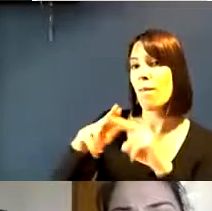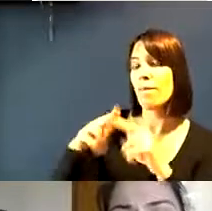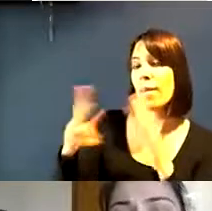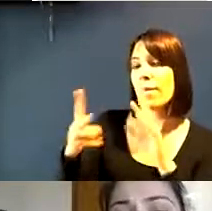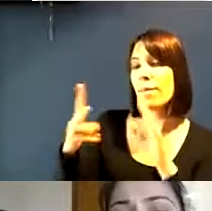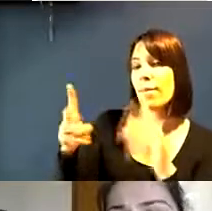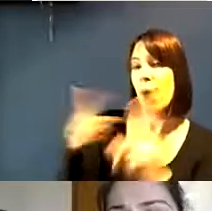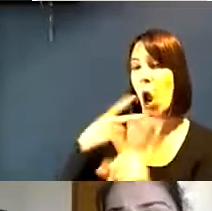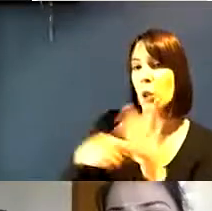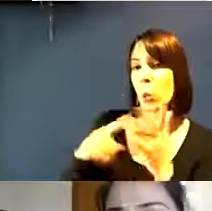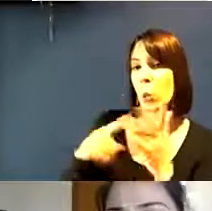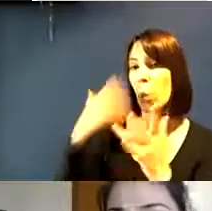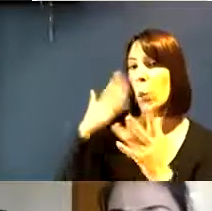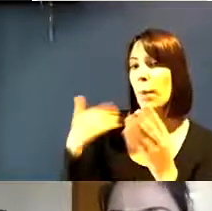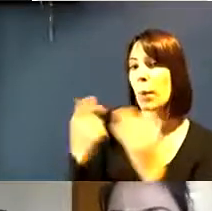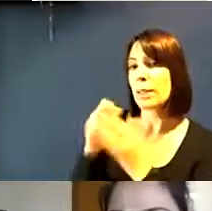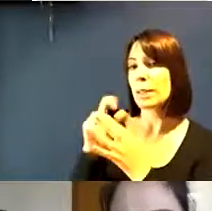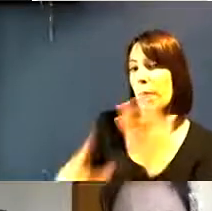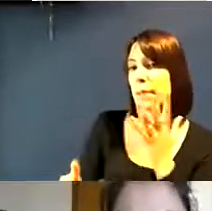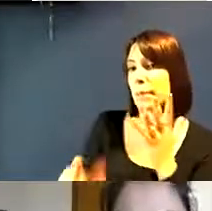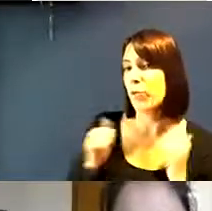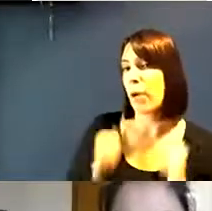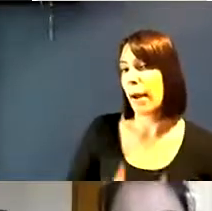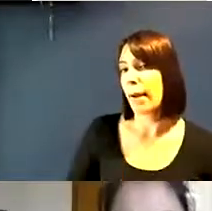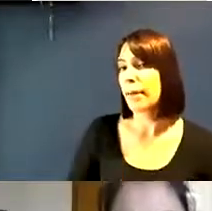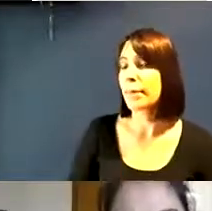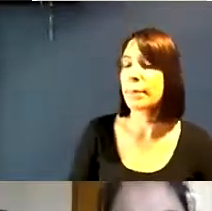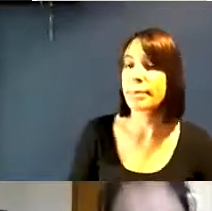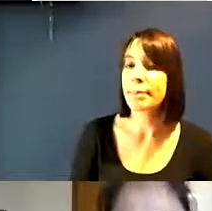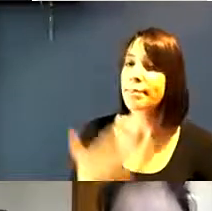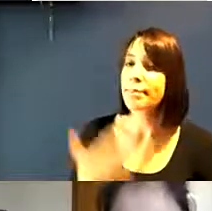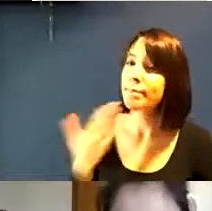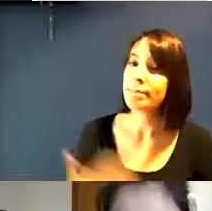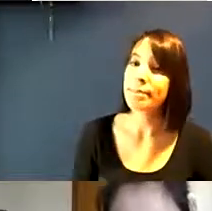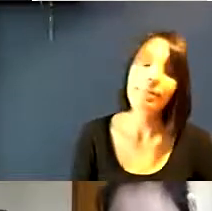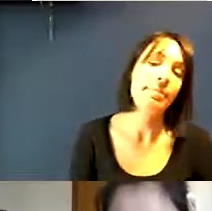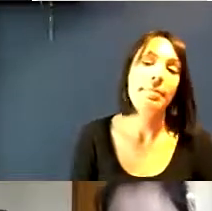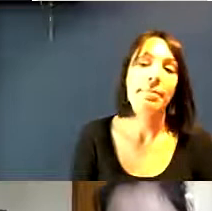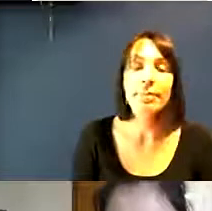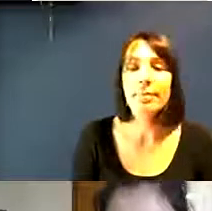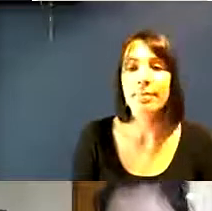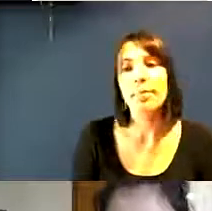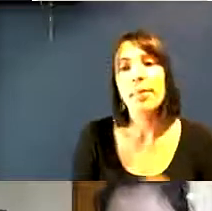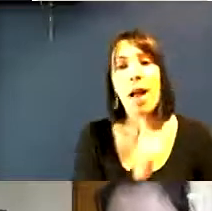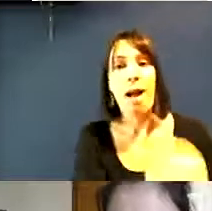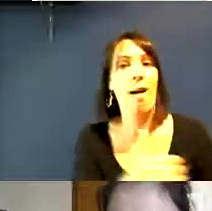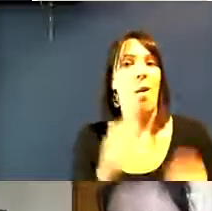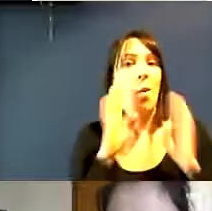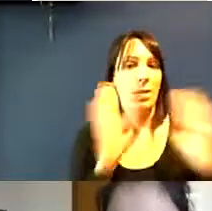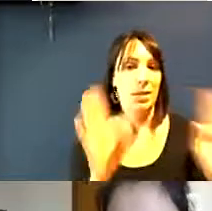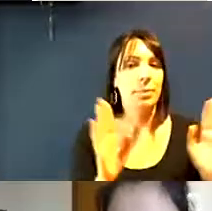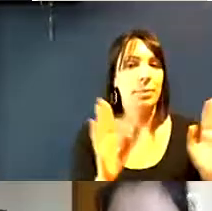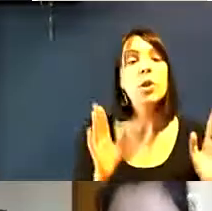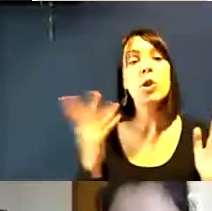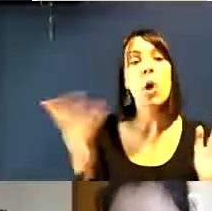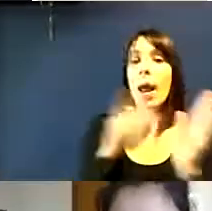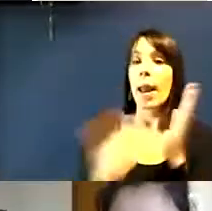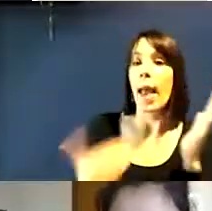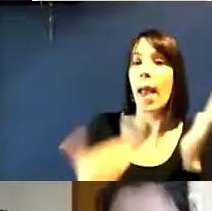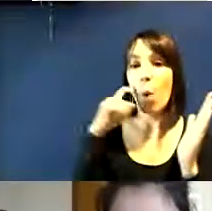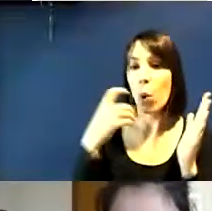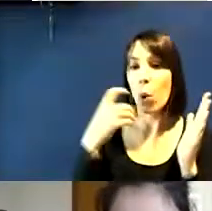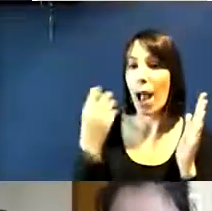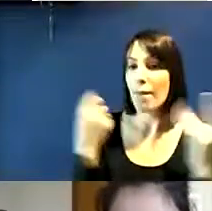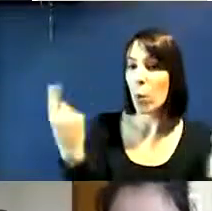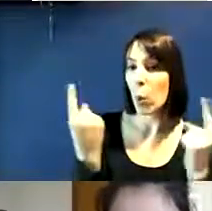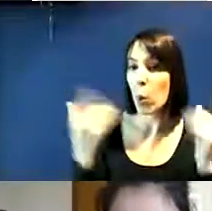Disabilities training. Thanks, Olivia. Awesome. So we're now going to have Zoe, who's